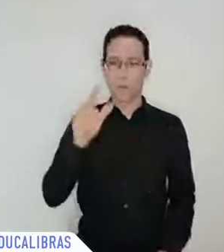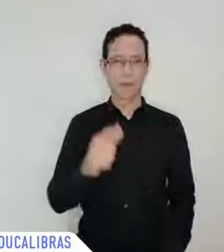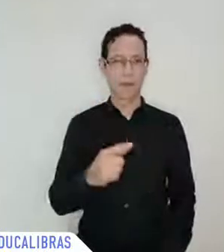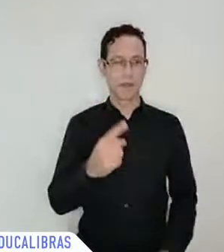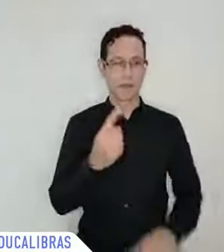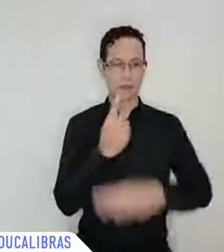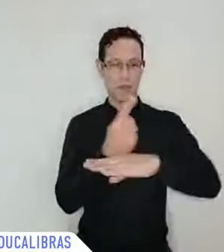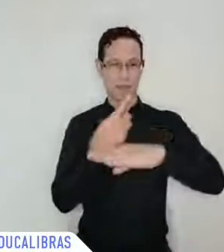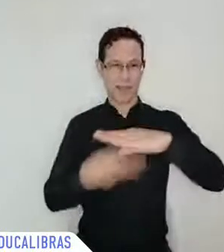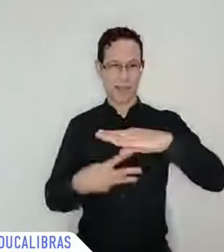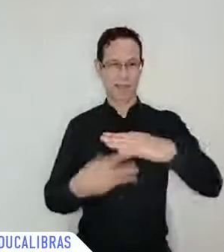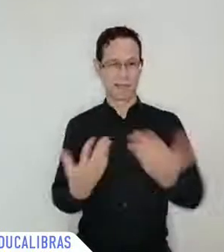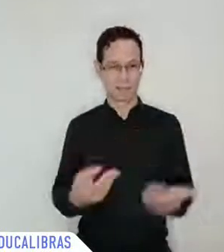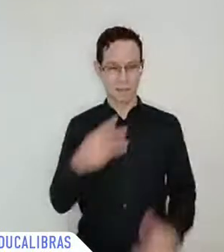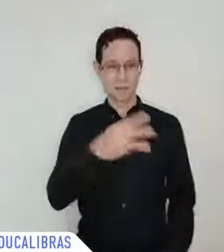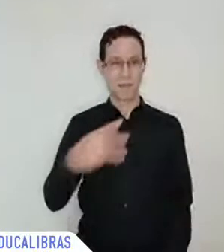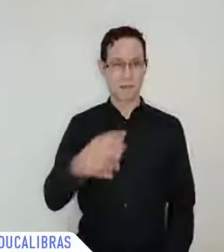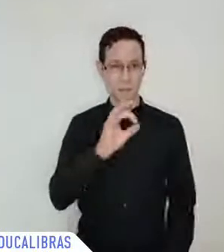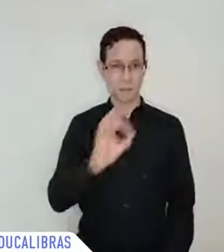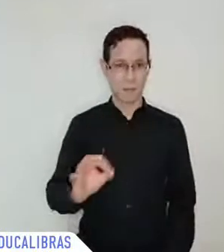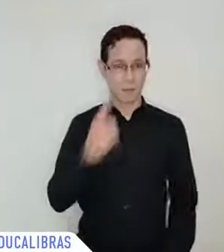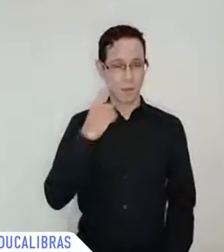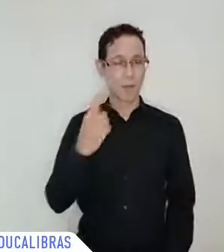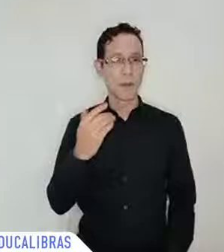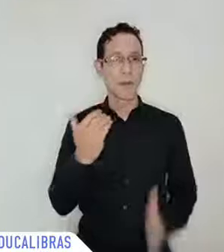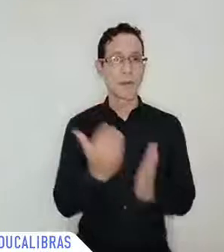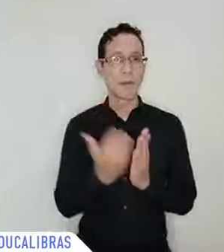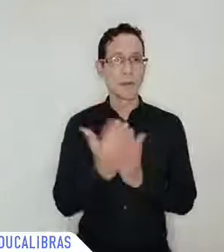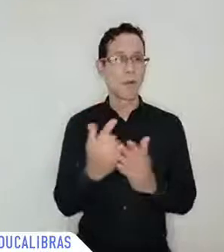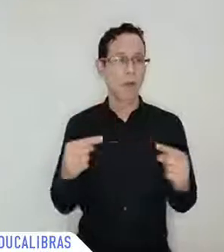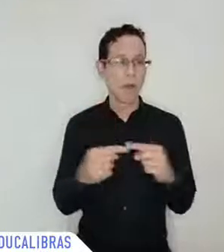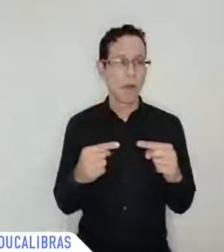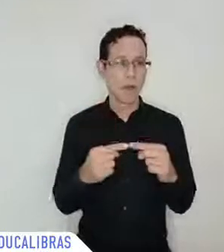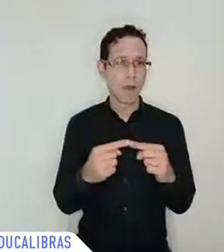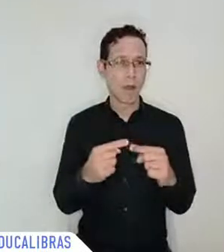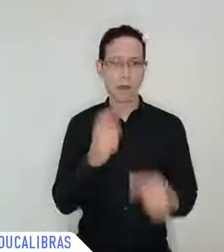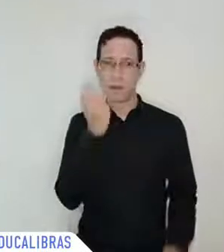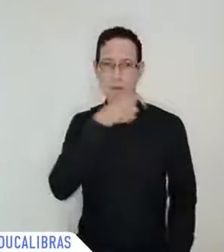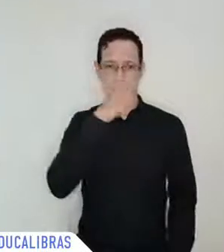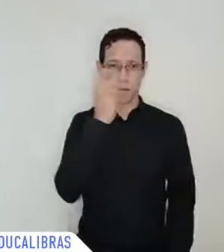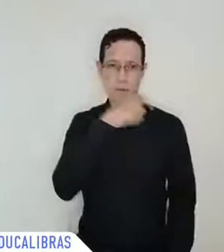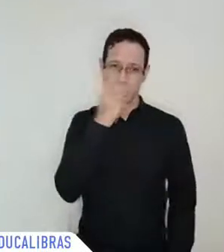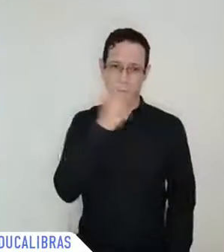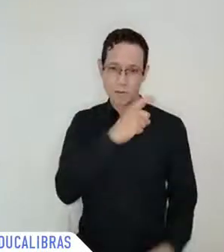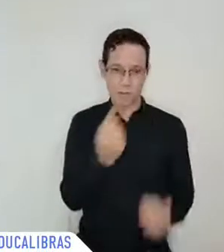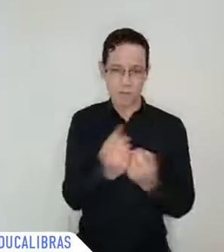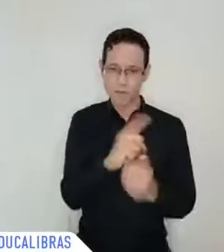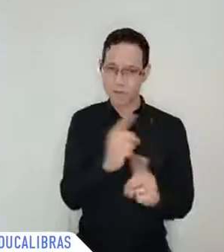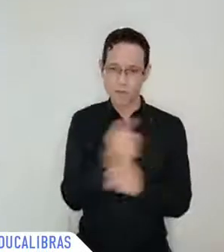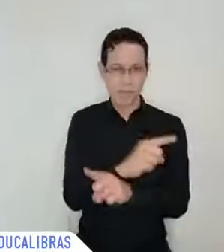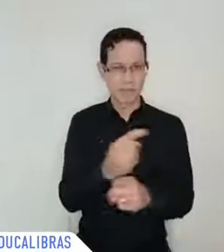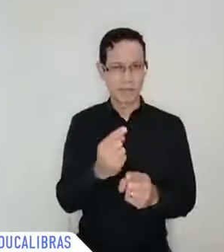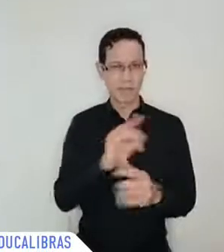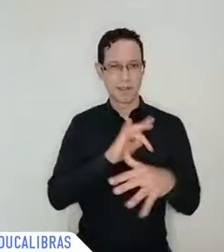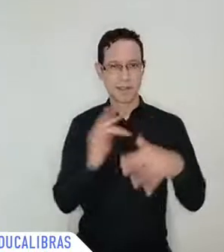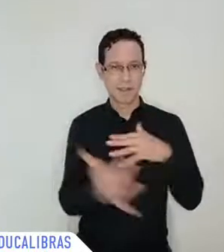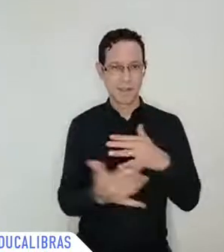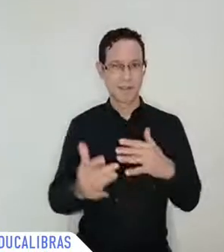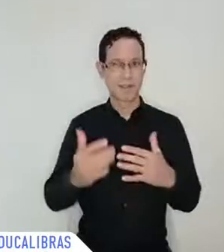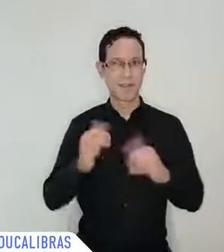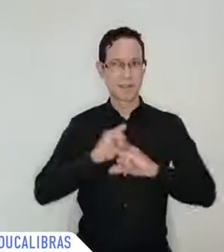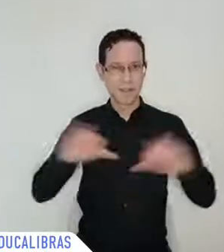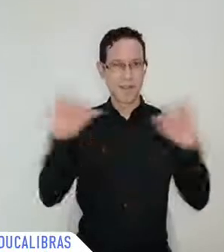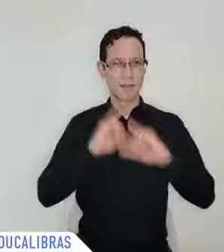we saw that 1/3 of these threats, they refer to fake news and misinformation.